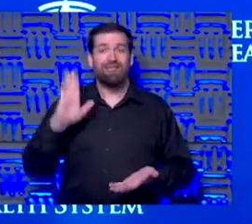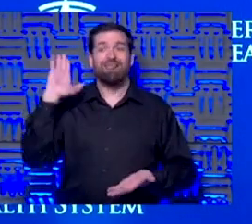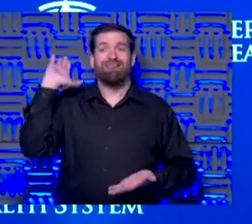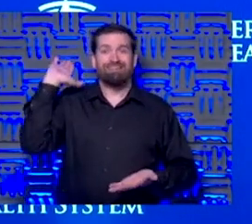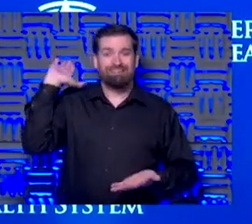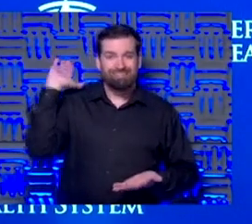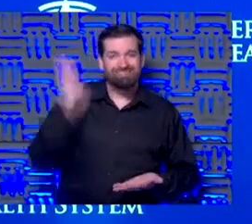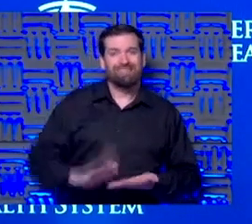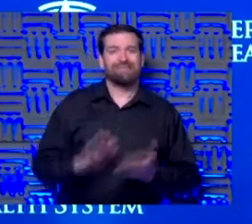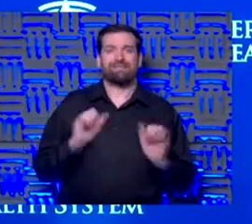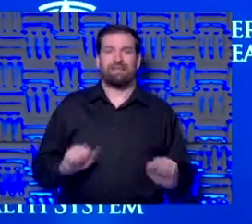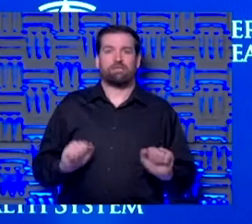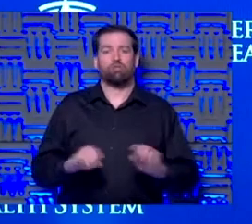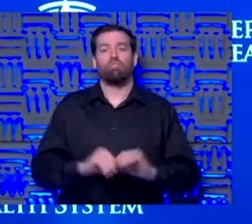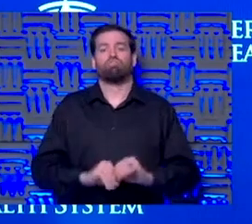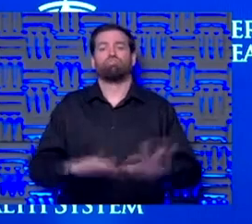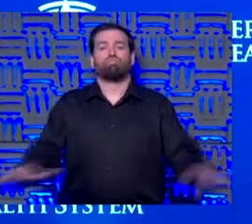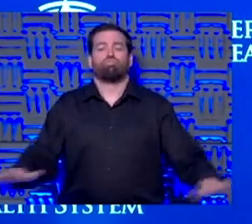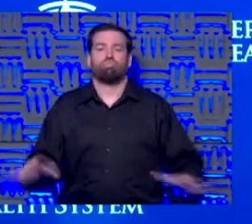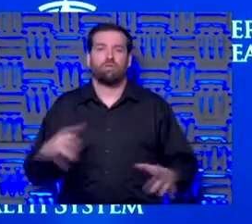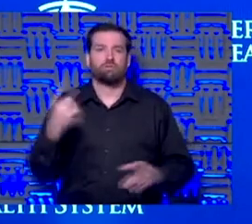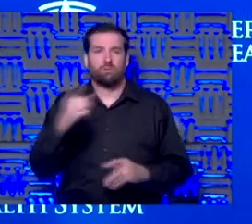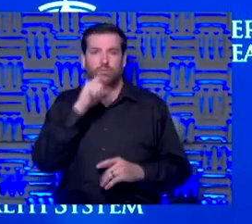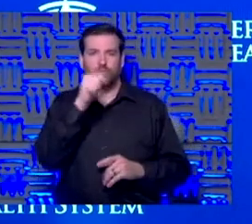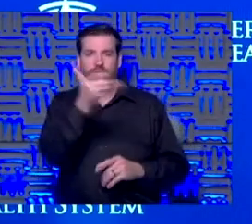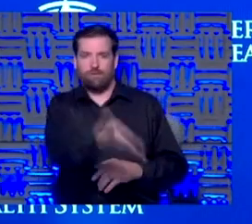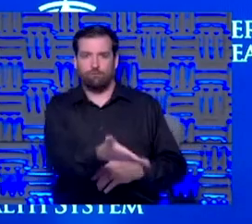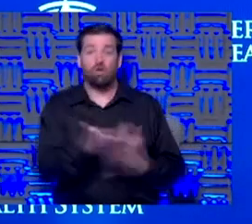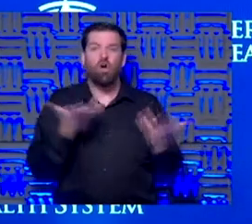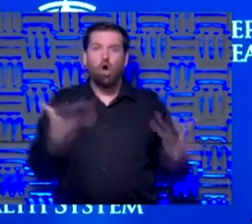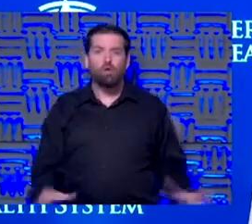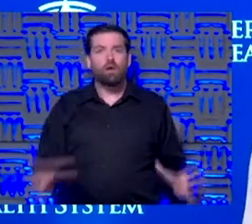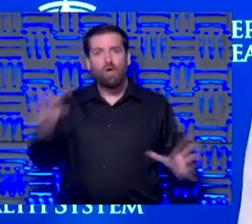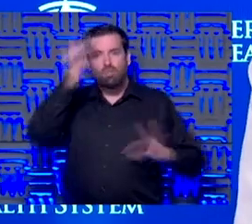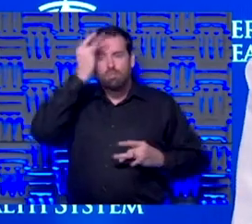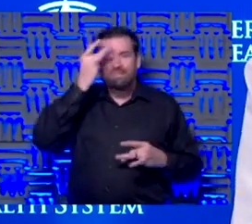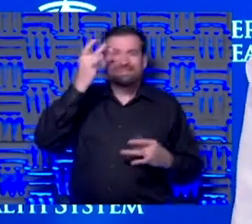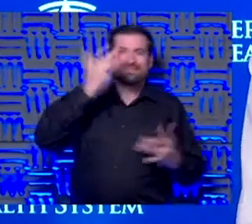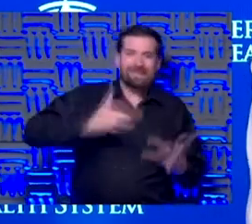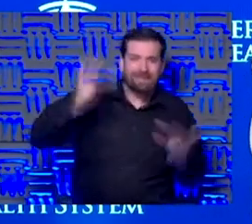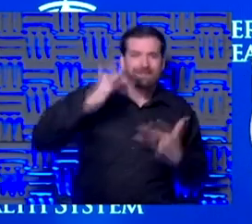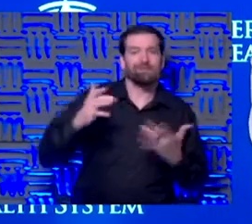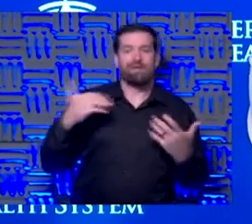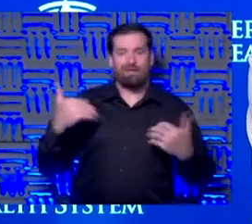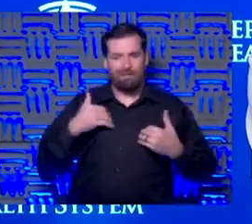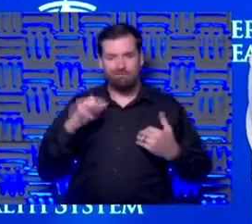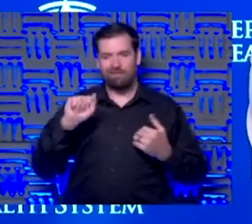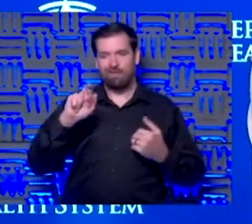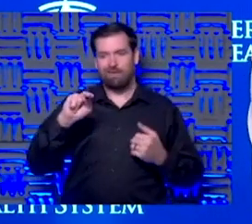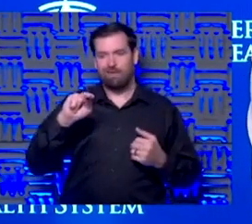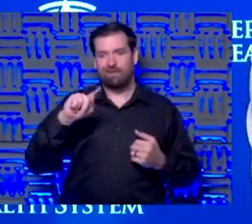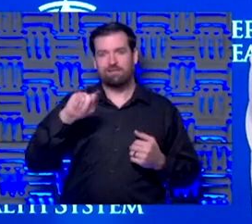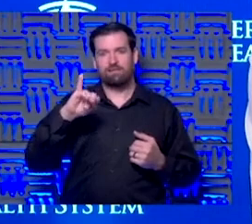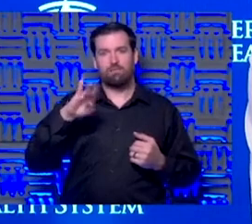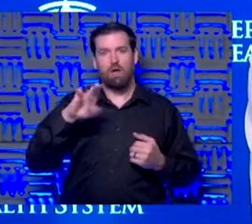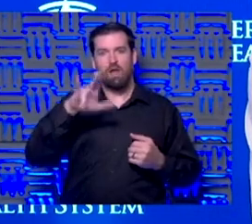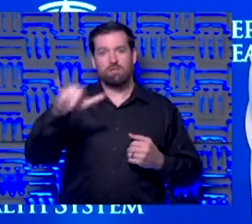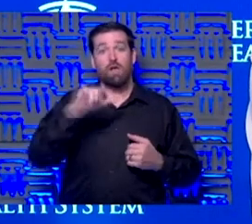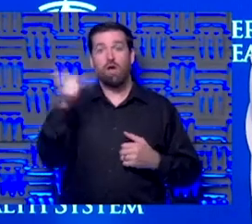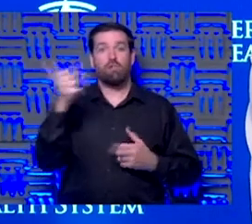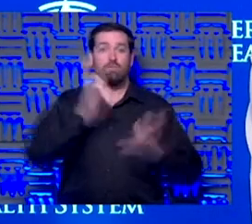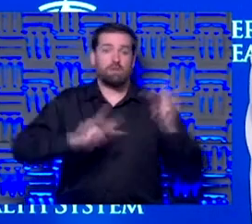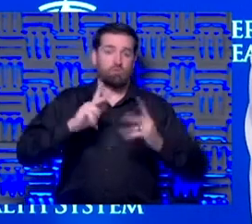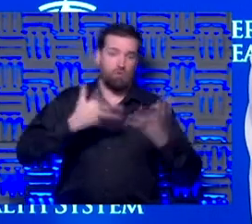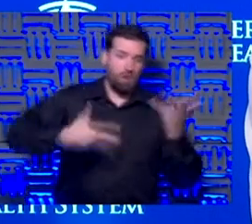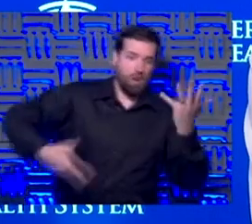less likely to give that to anybody else than someone else who's in there, because you've already had the virus. You're going to have some antibodies to it, and the other people who you're working around